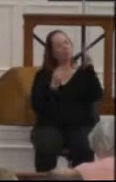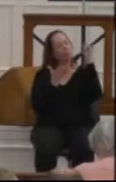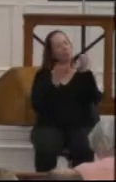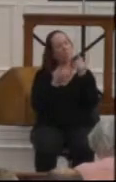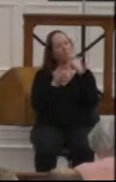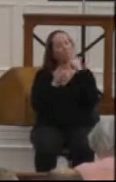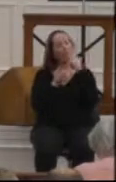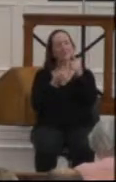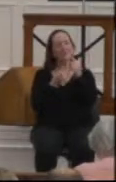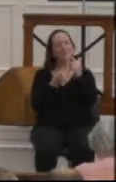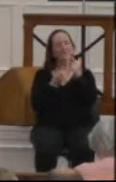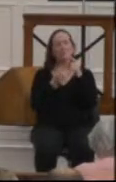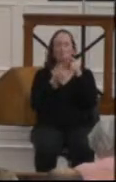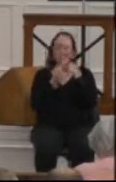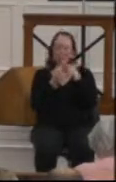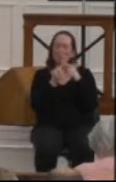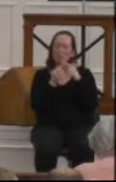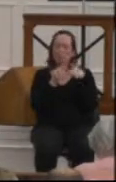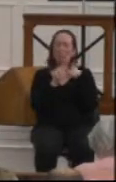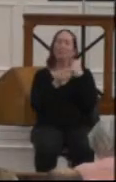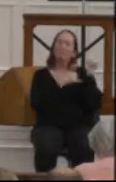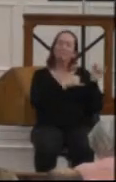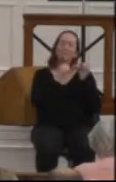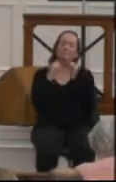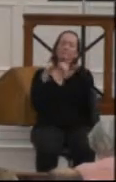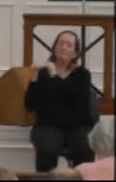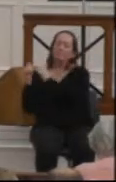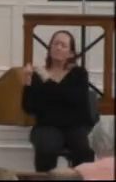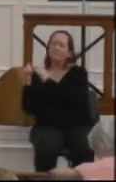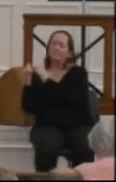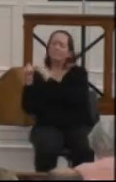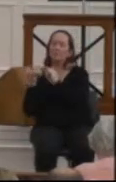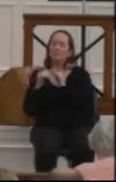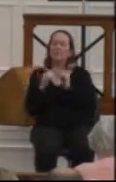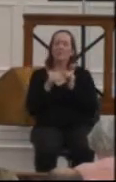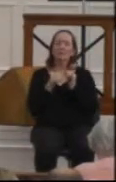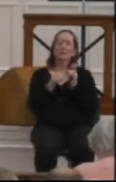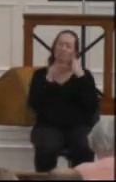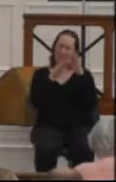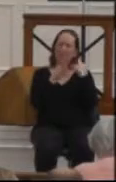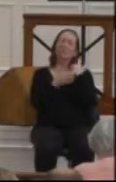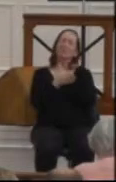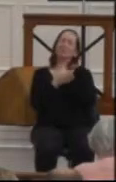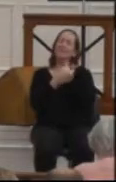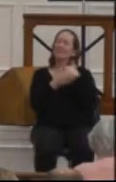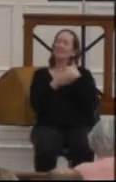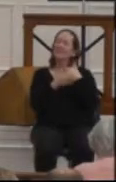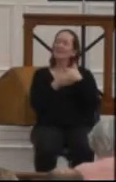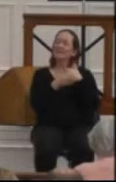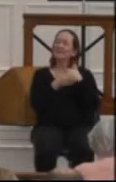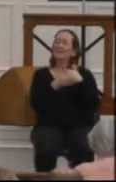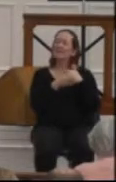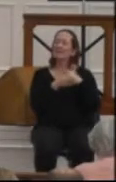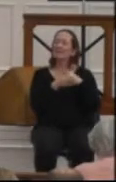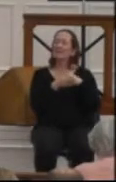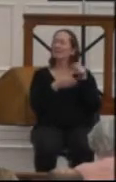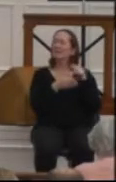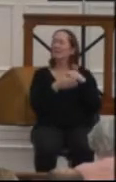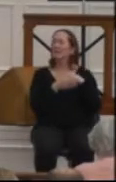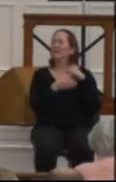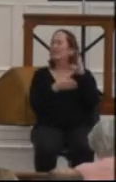us individually. And so let us hear. Let us hear what you have to say.